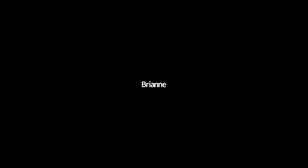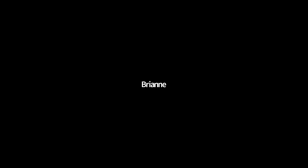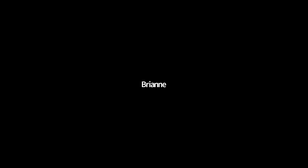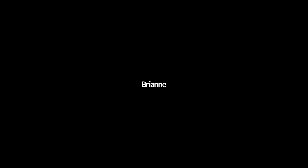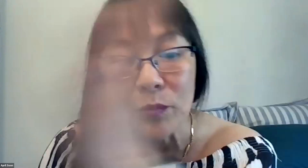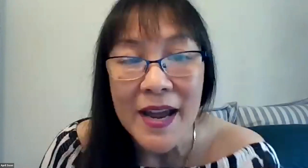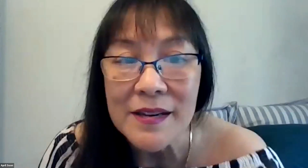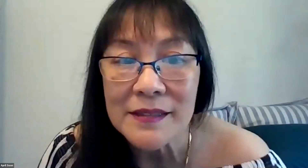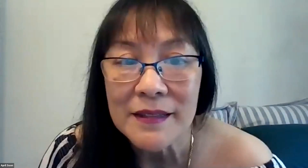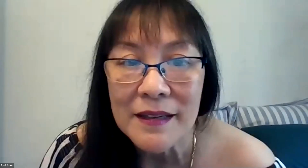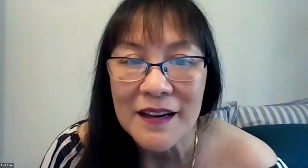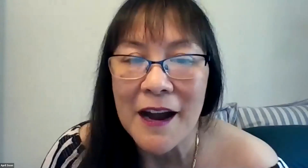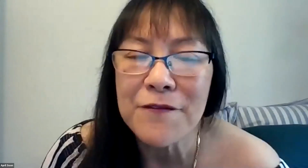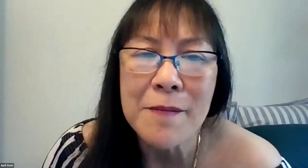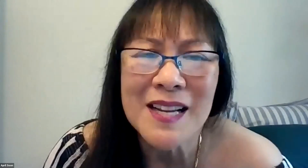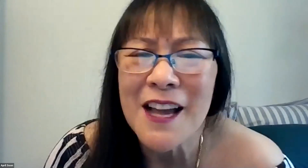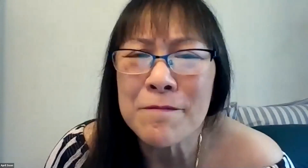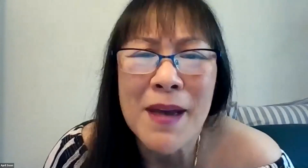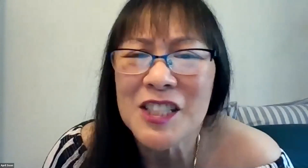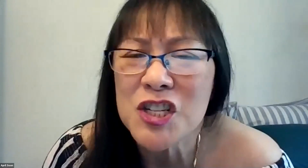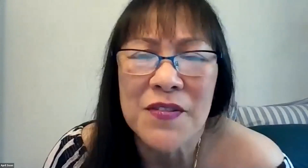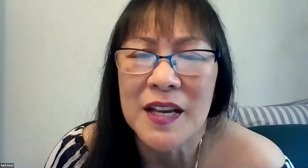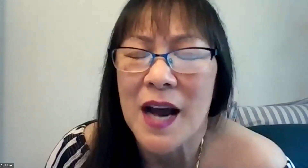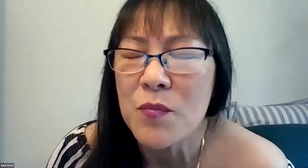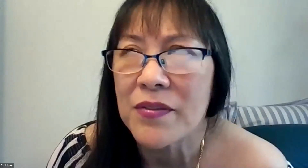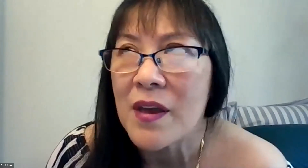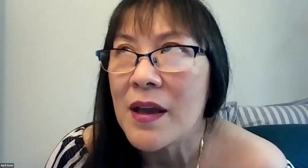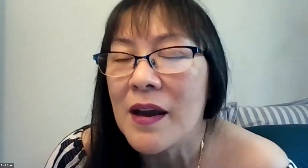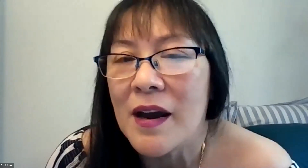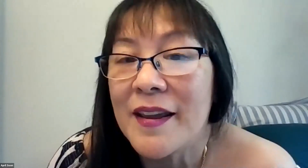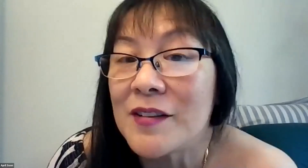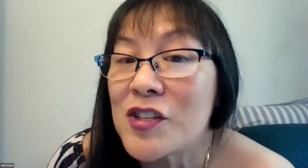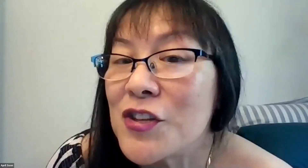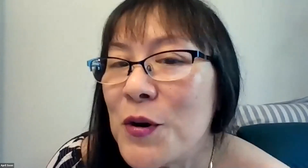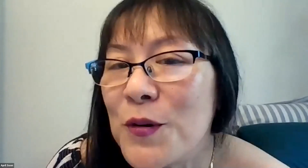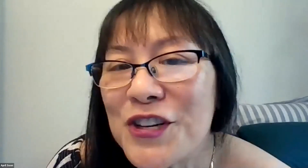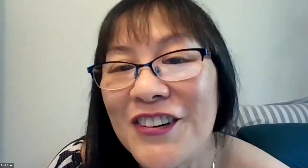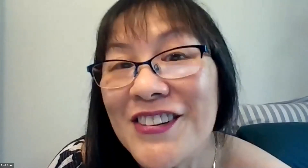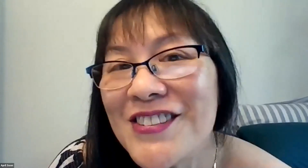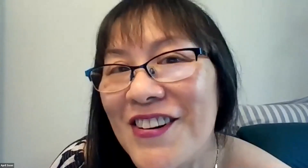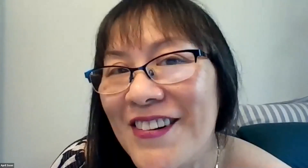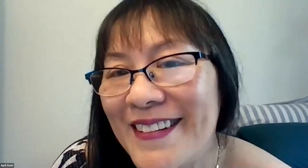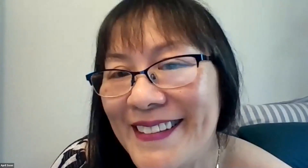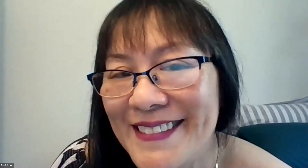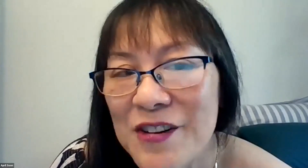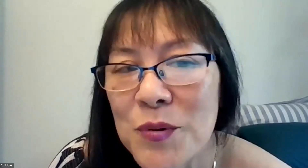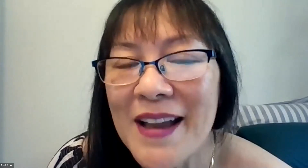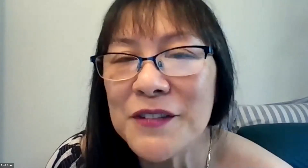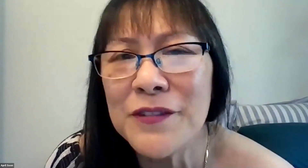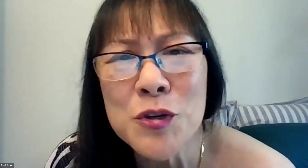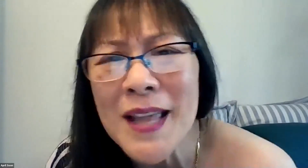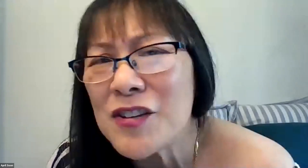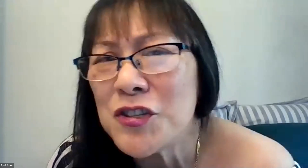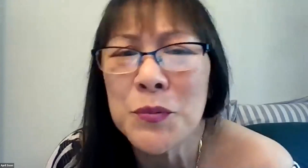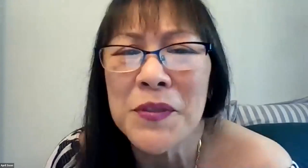And when I swipe right, I find myself messaging the guy with, I get so turned on trying